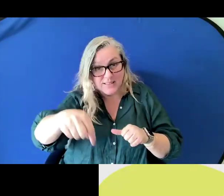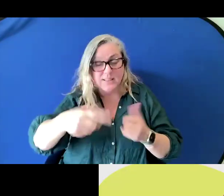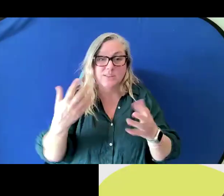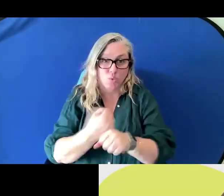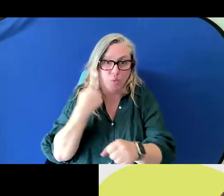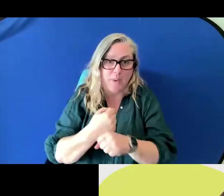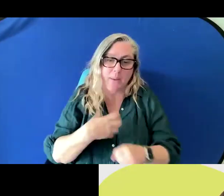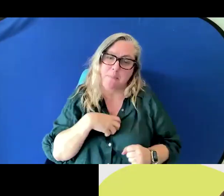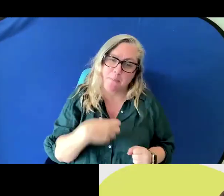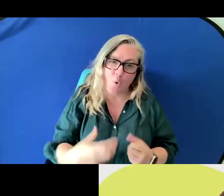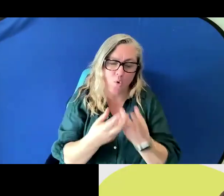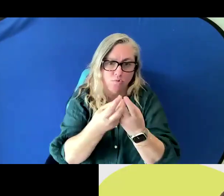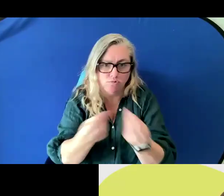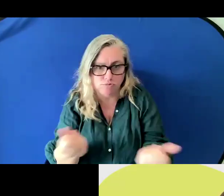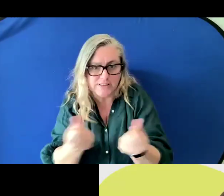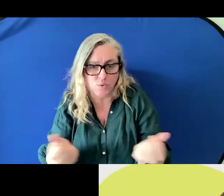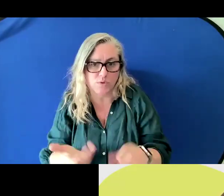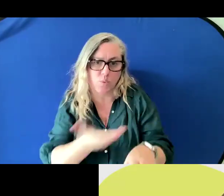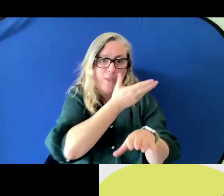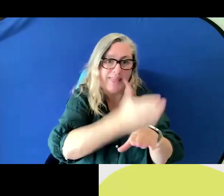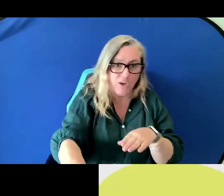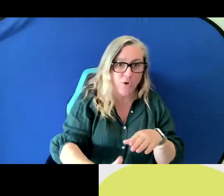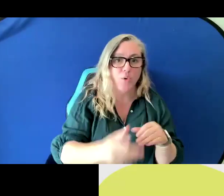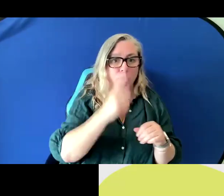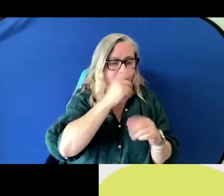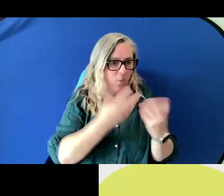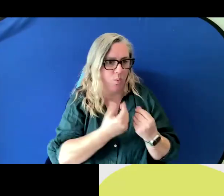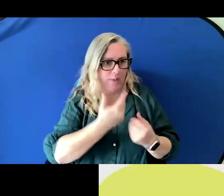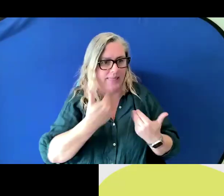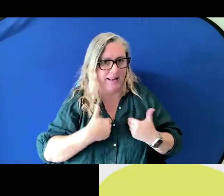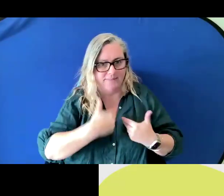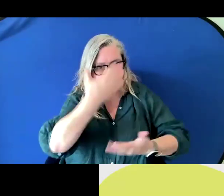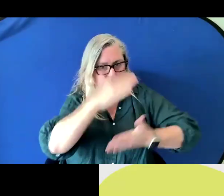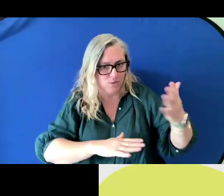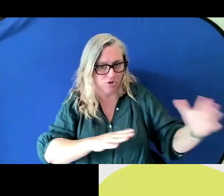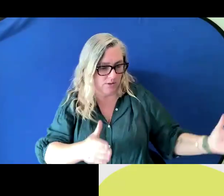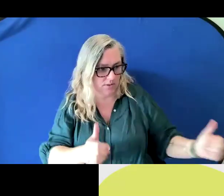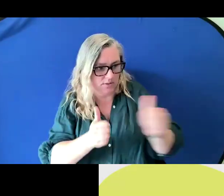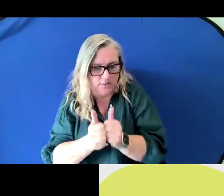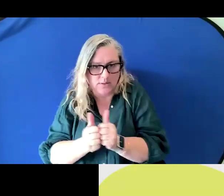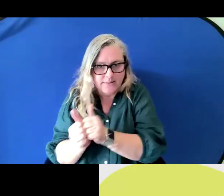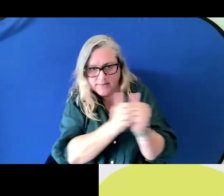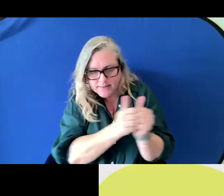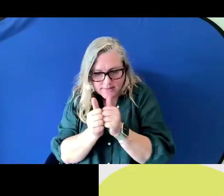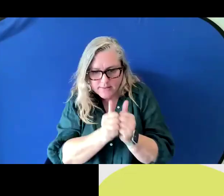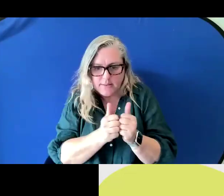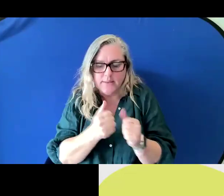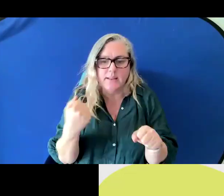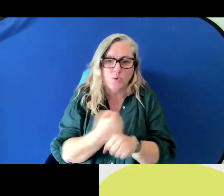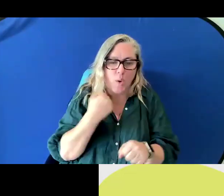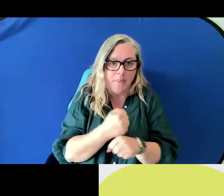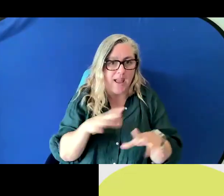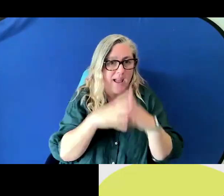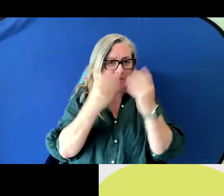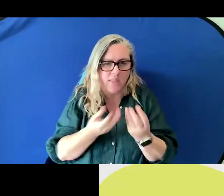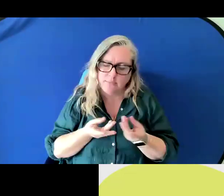more resources with new co-designers so that we can continue building tools that make transitions smoother and more inclusive for